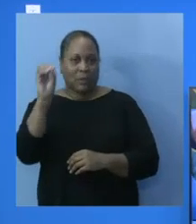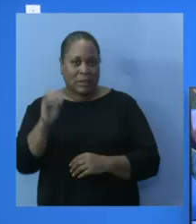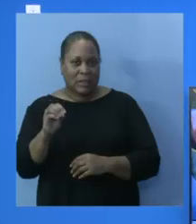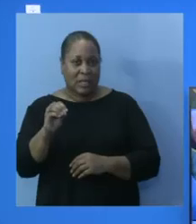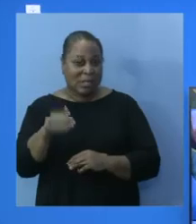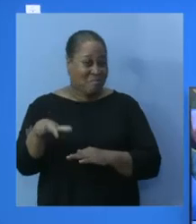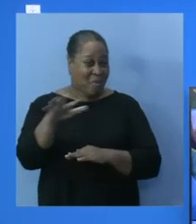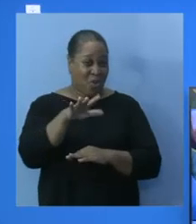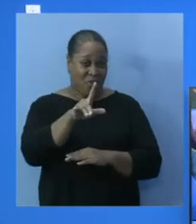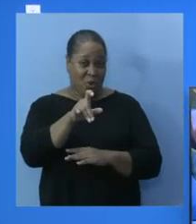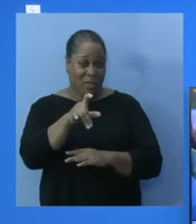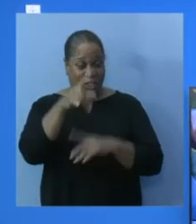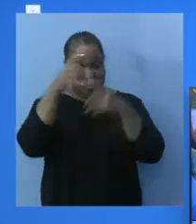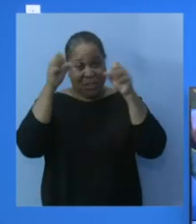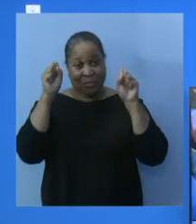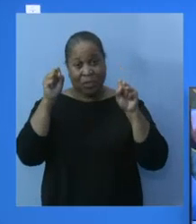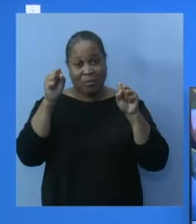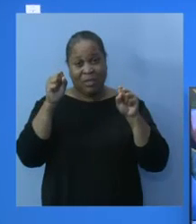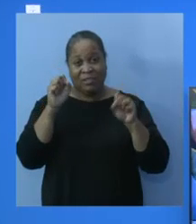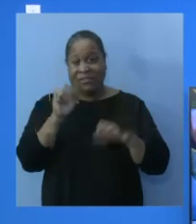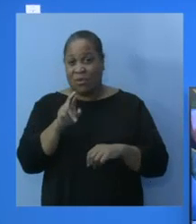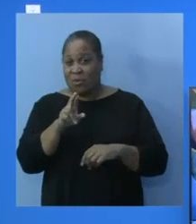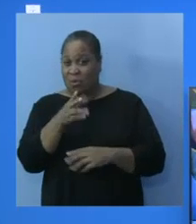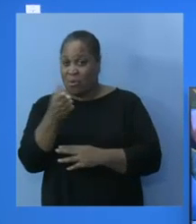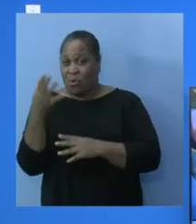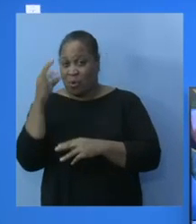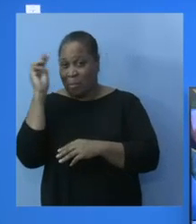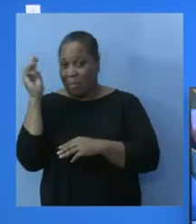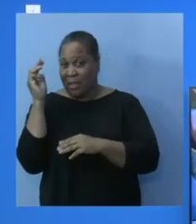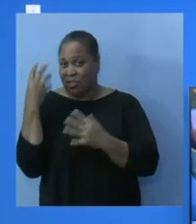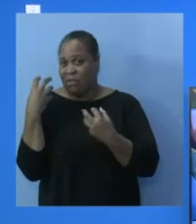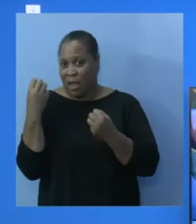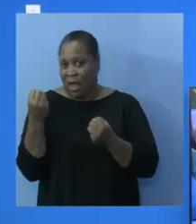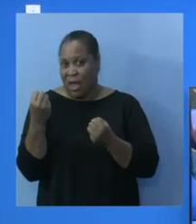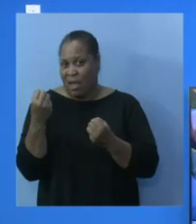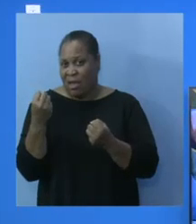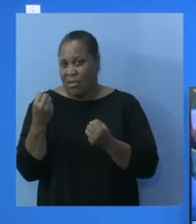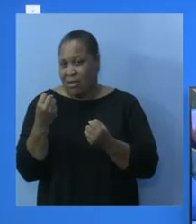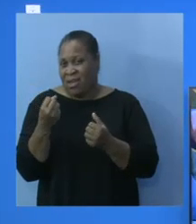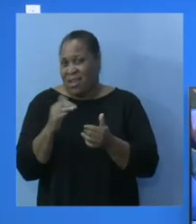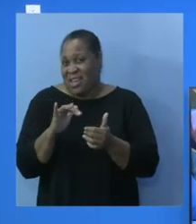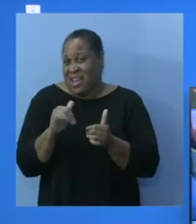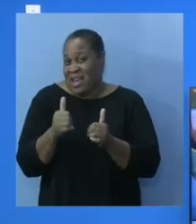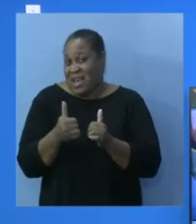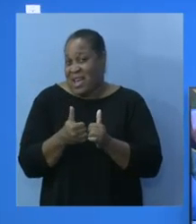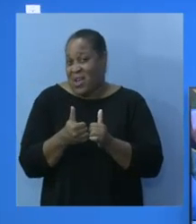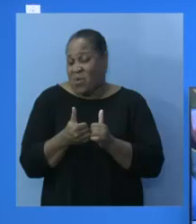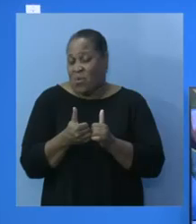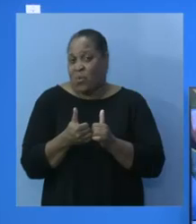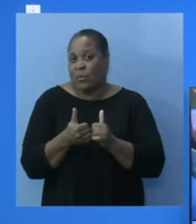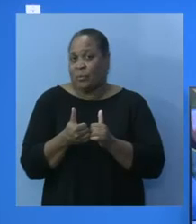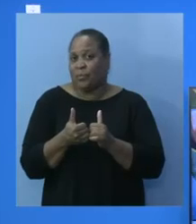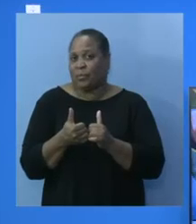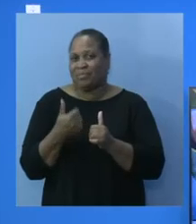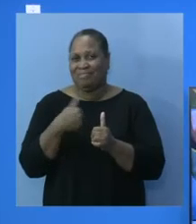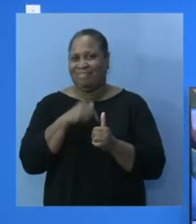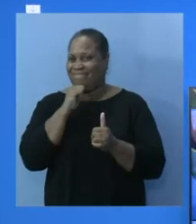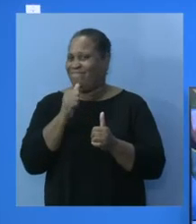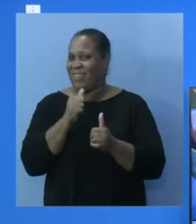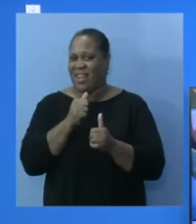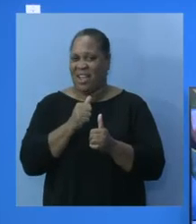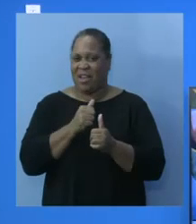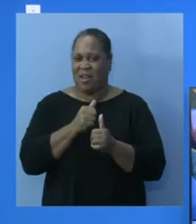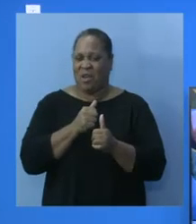would be, Mr. Premier or even Minister of Health, how can we, not move past,